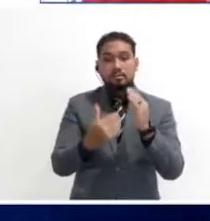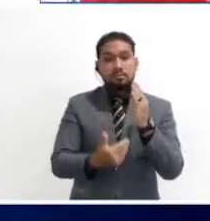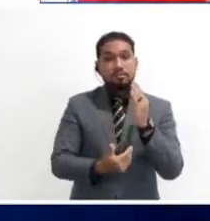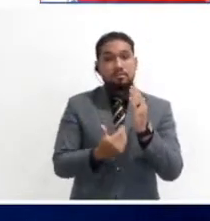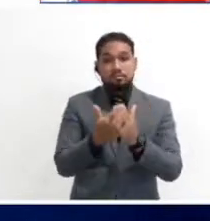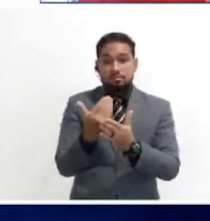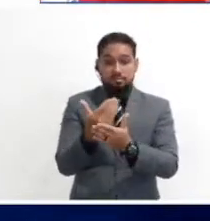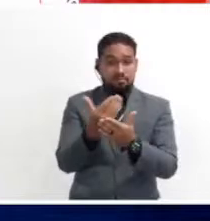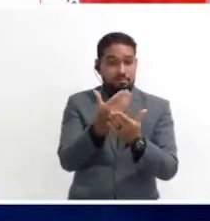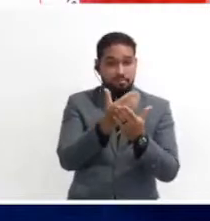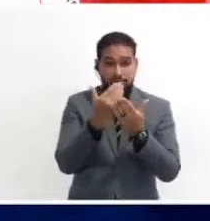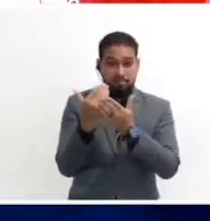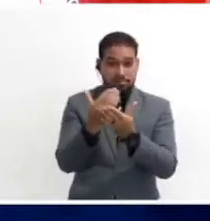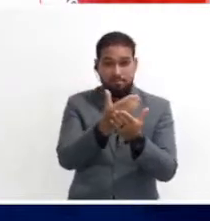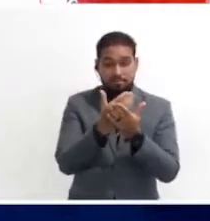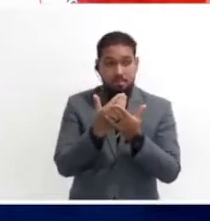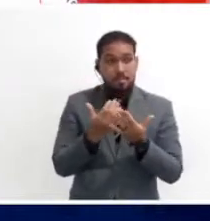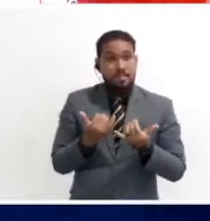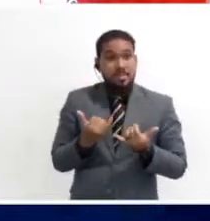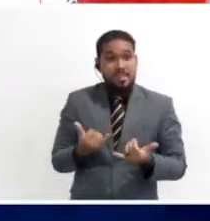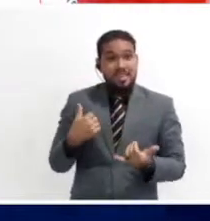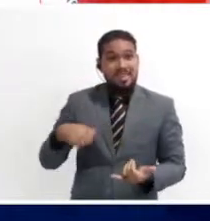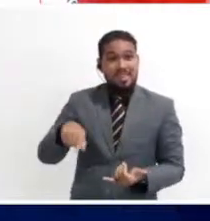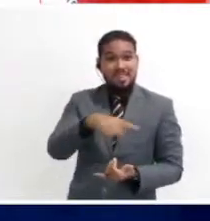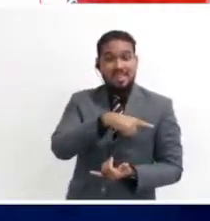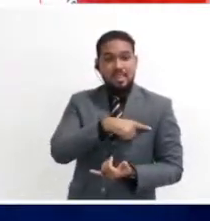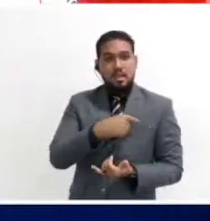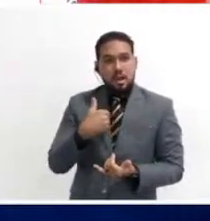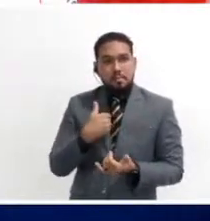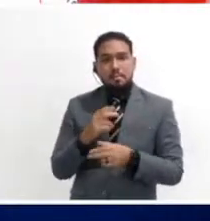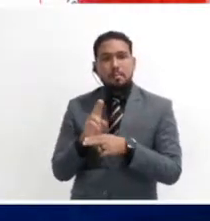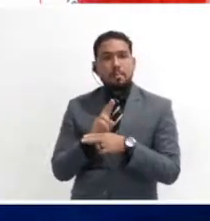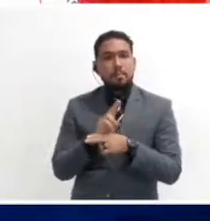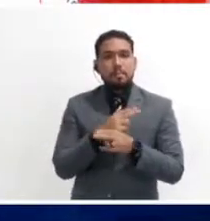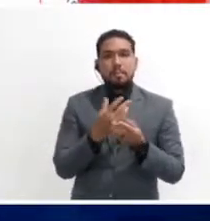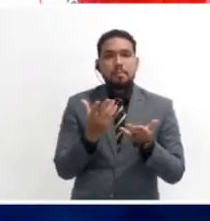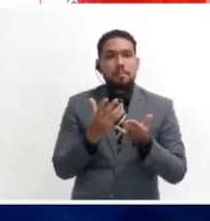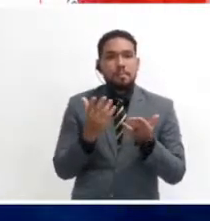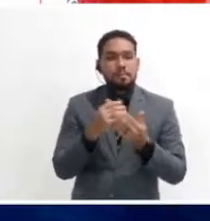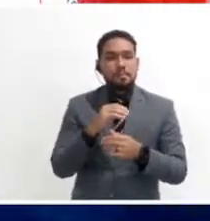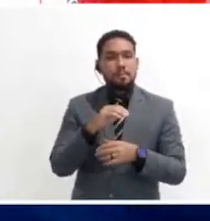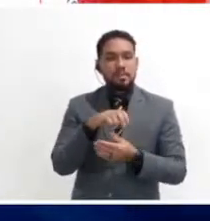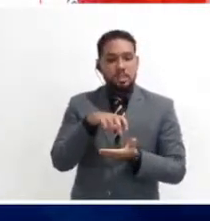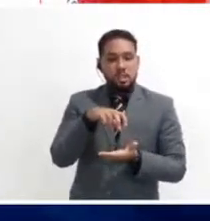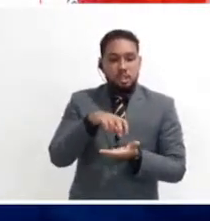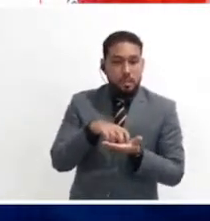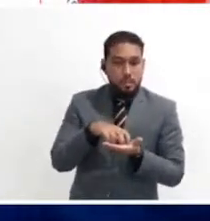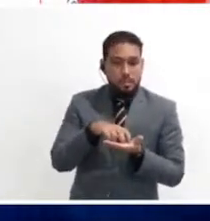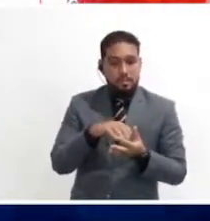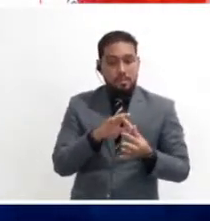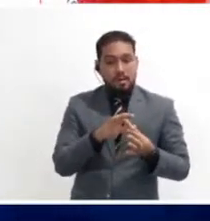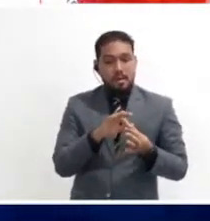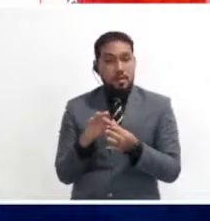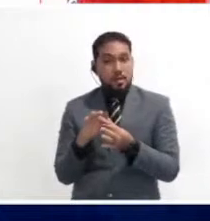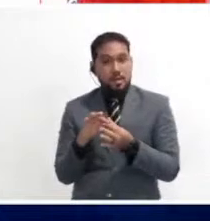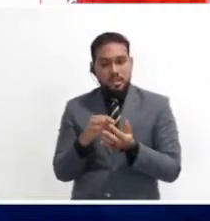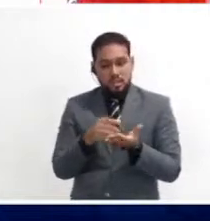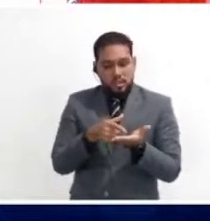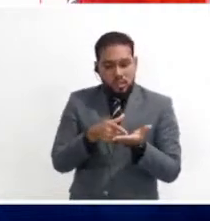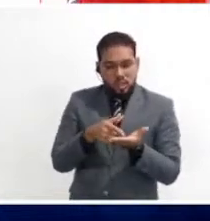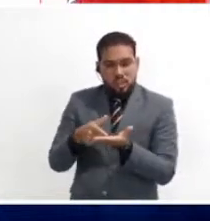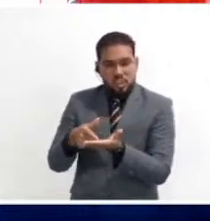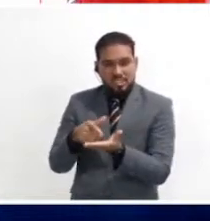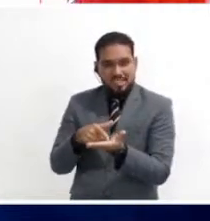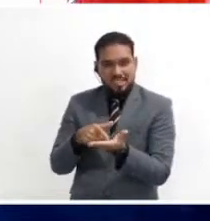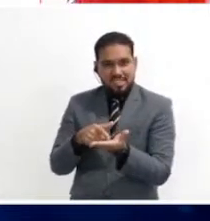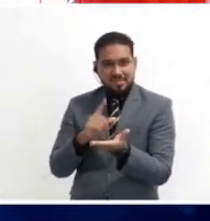is what we call an interposer. So the chips are mounted to this interposer, and then the interposer is mounted to a package